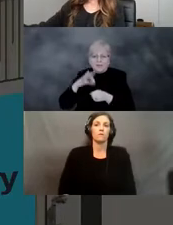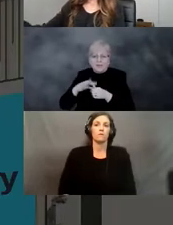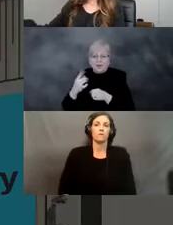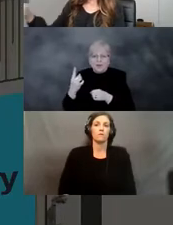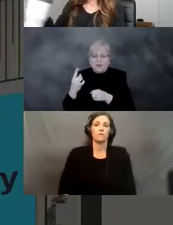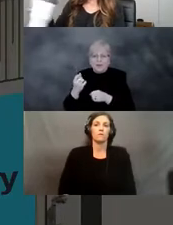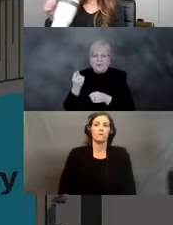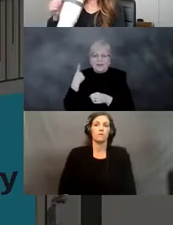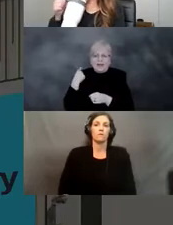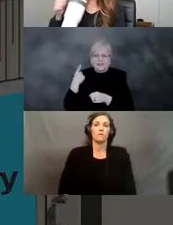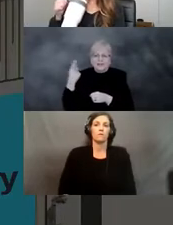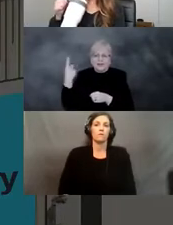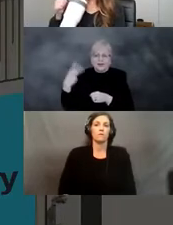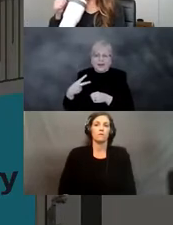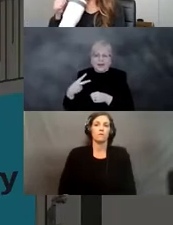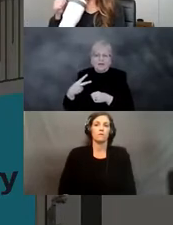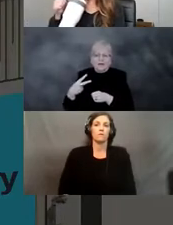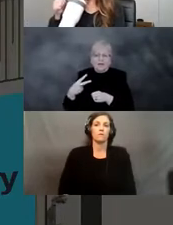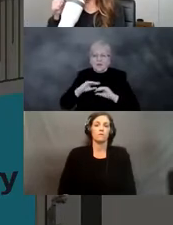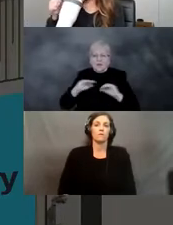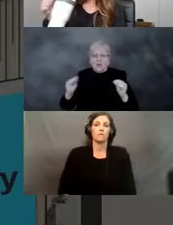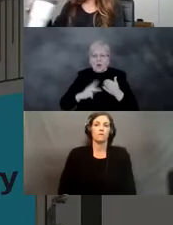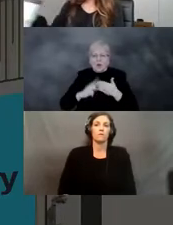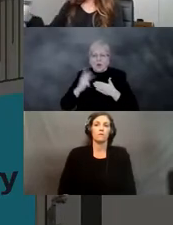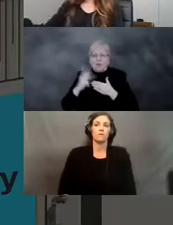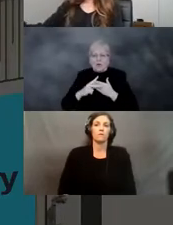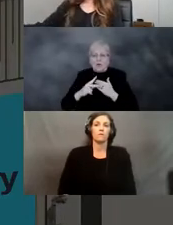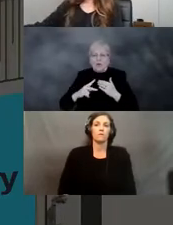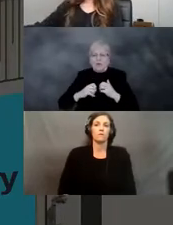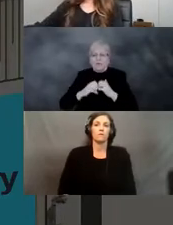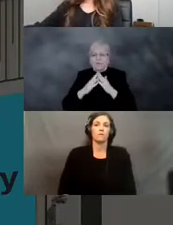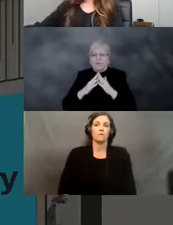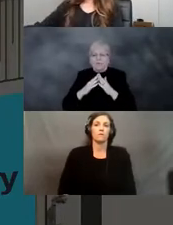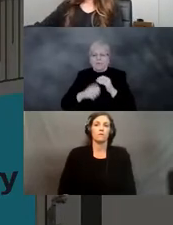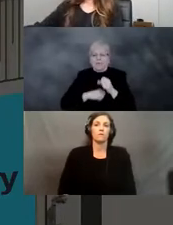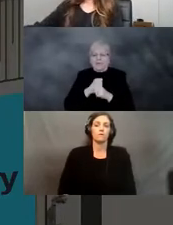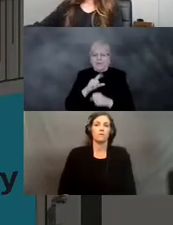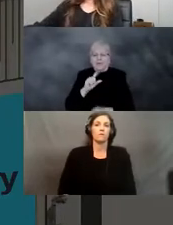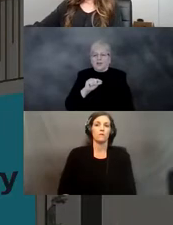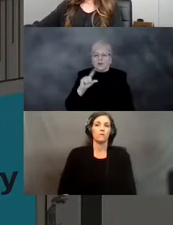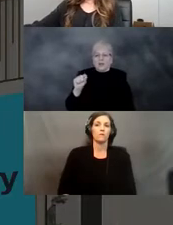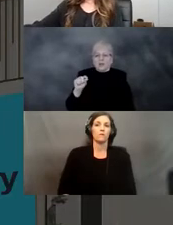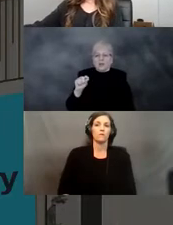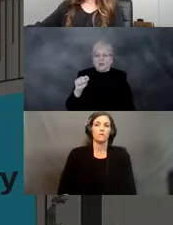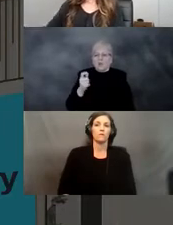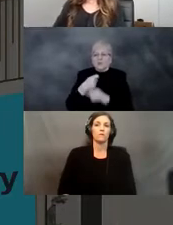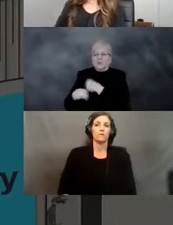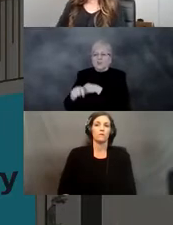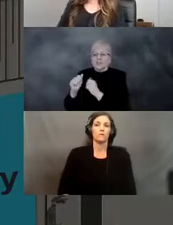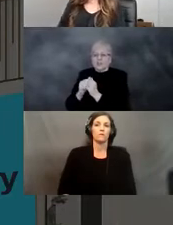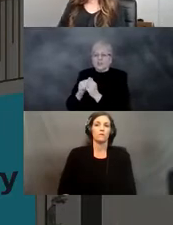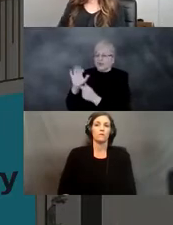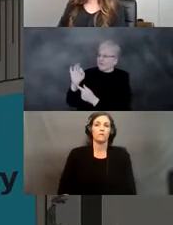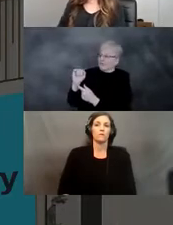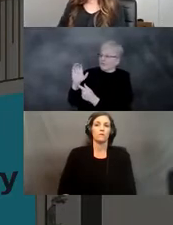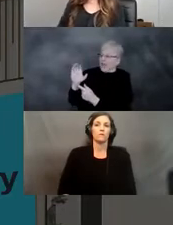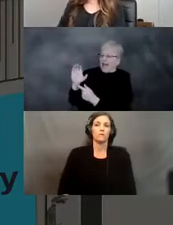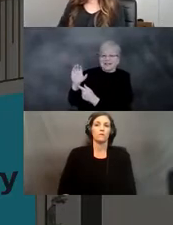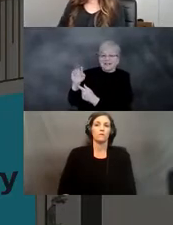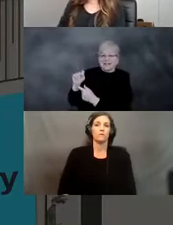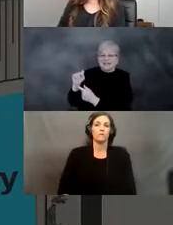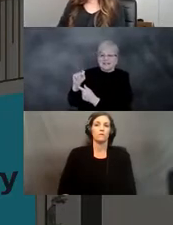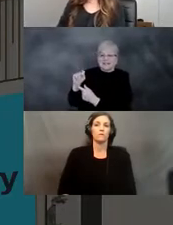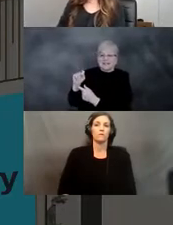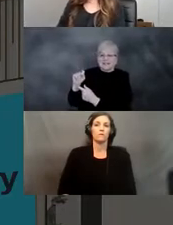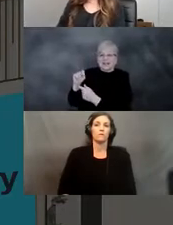going to have a print program in 2020. We were going to have a fax at a glance hangout. But the app that